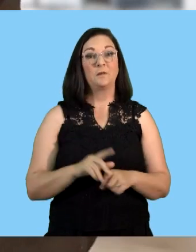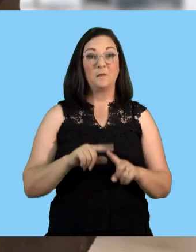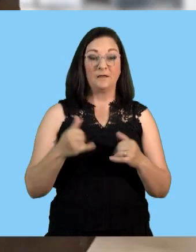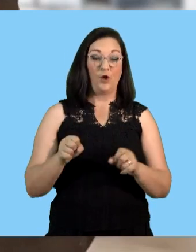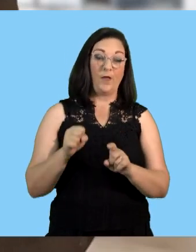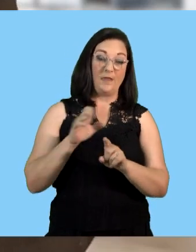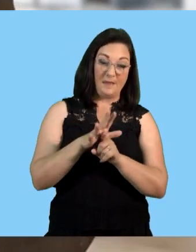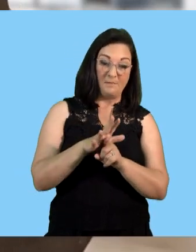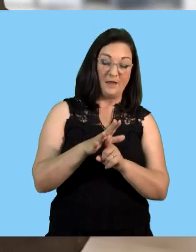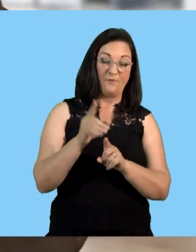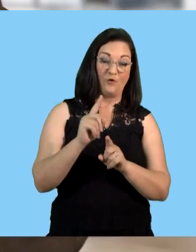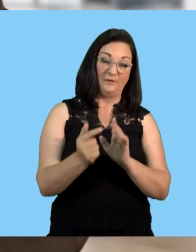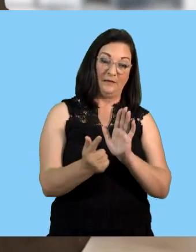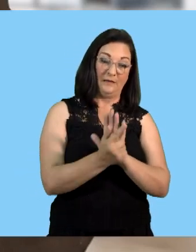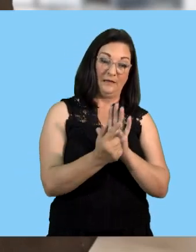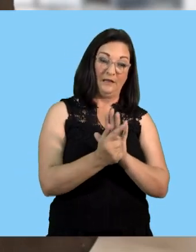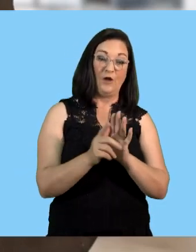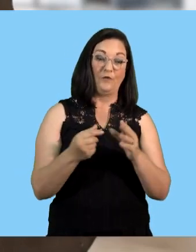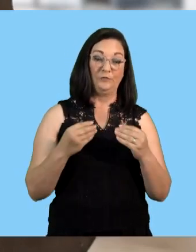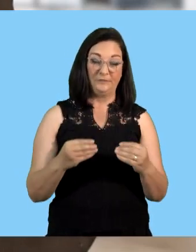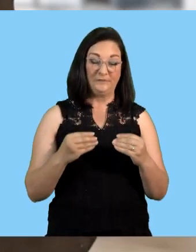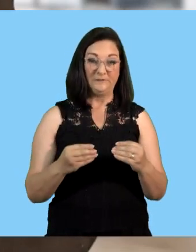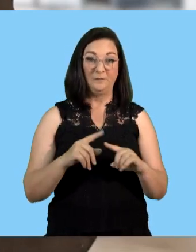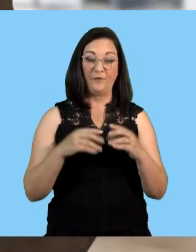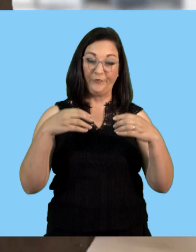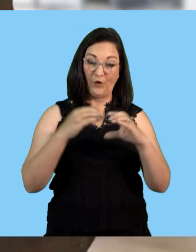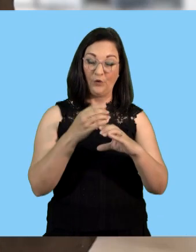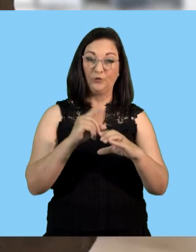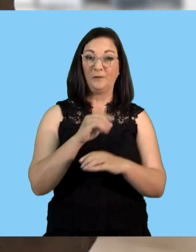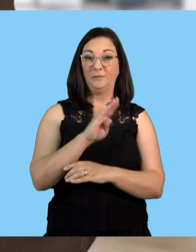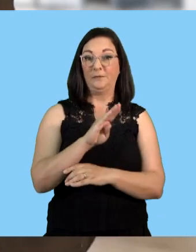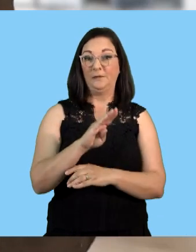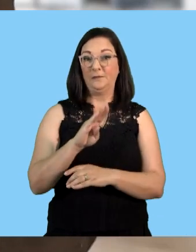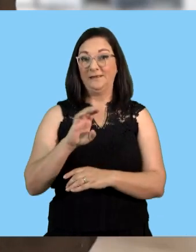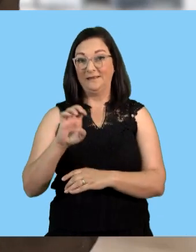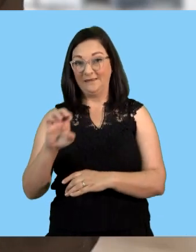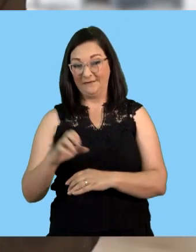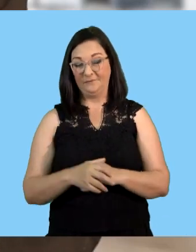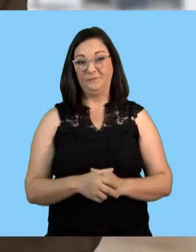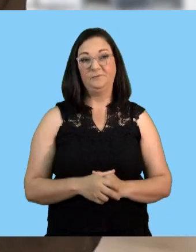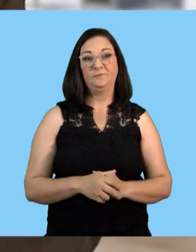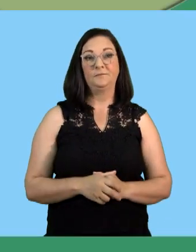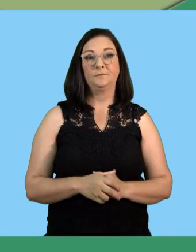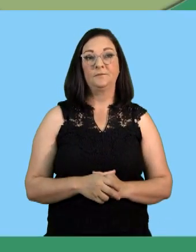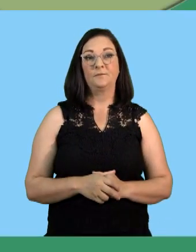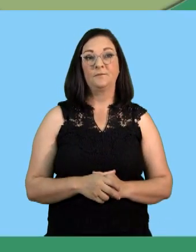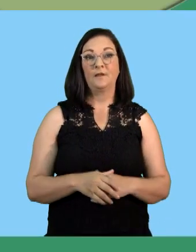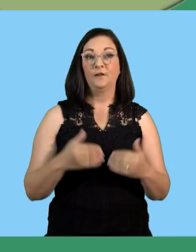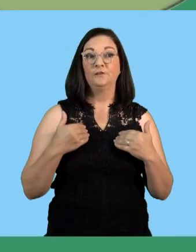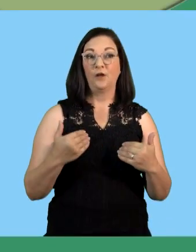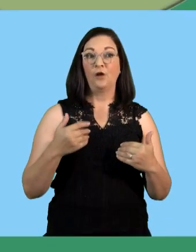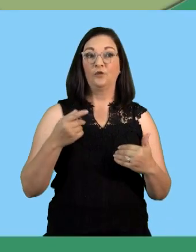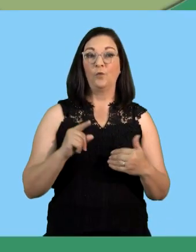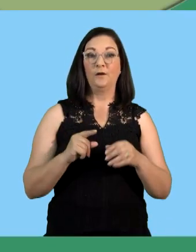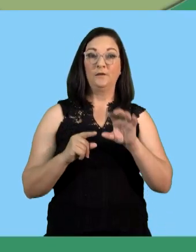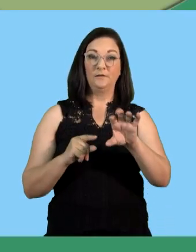is the impact of recent legislation on businesses, mainly focusing on BBBEE. So like as mentioned, our journey will